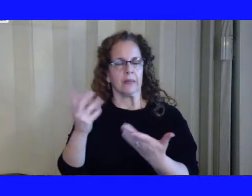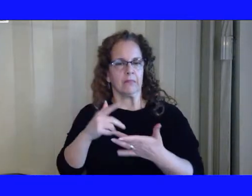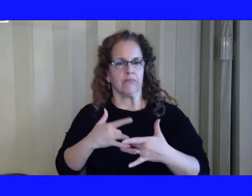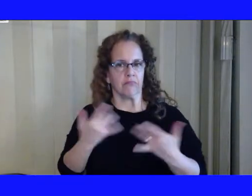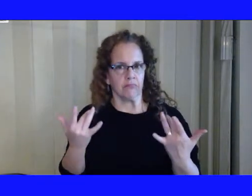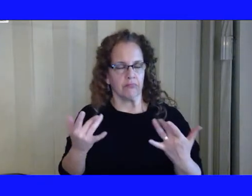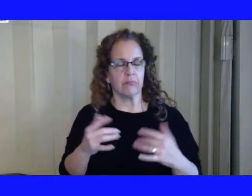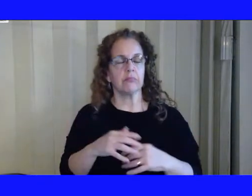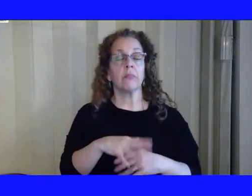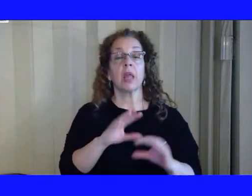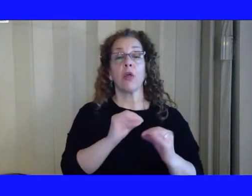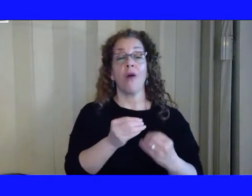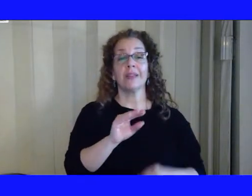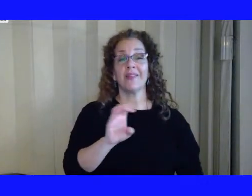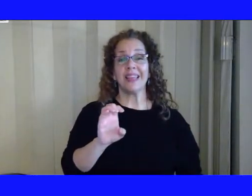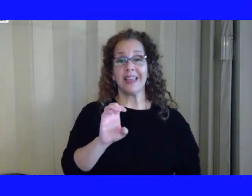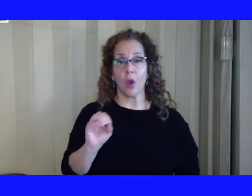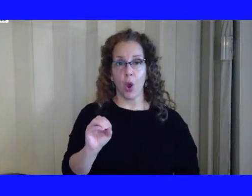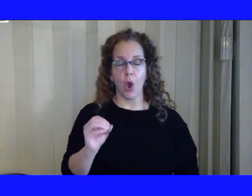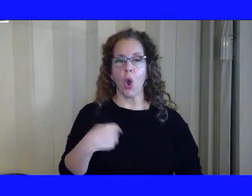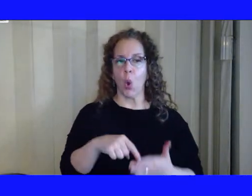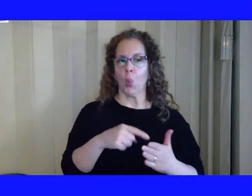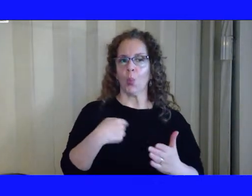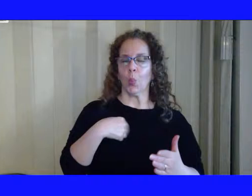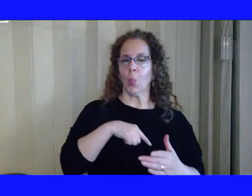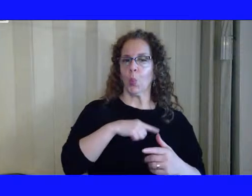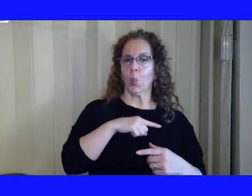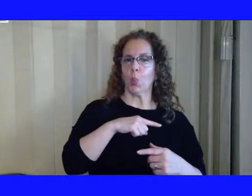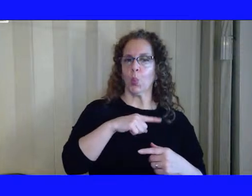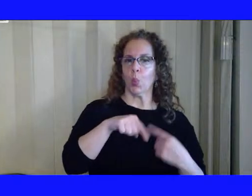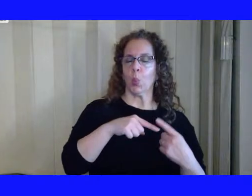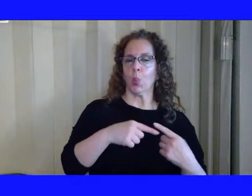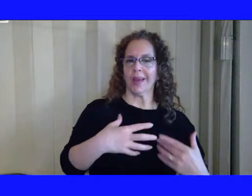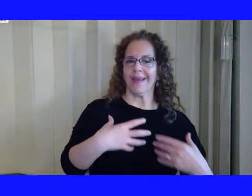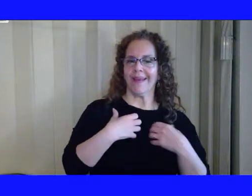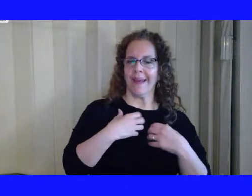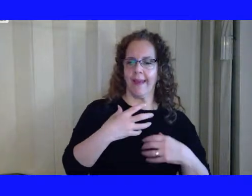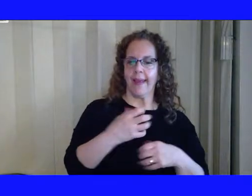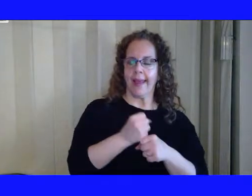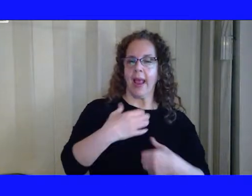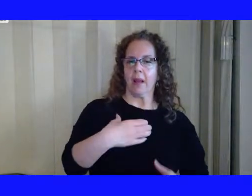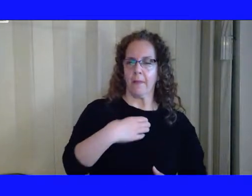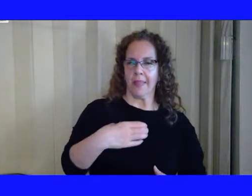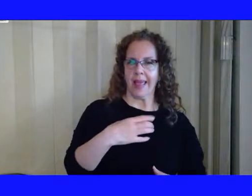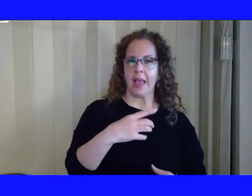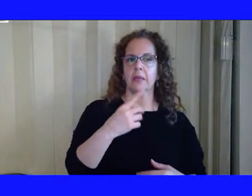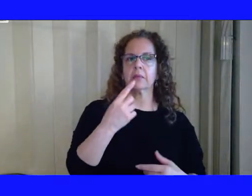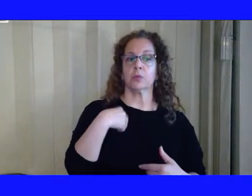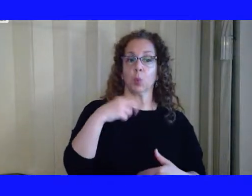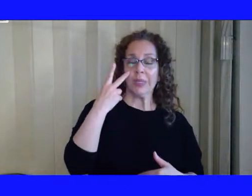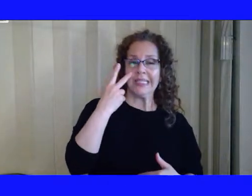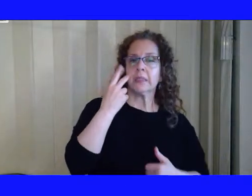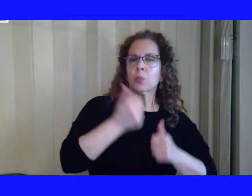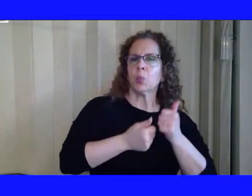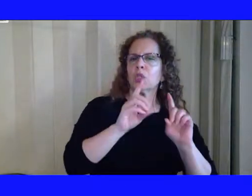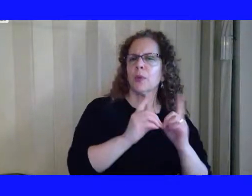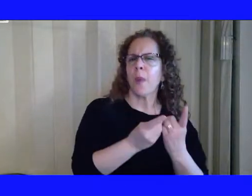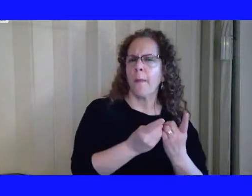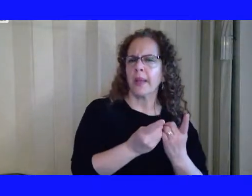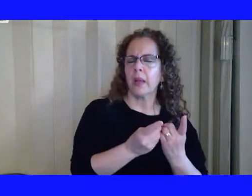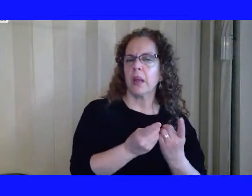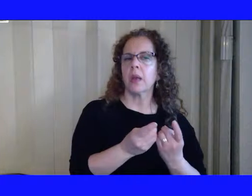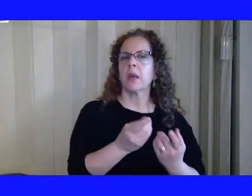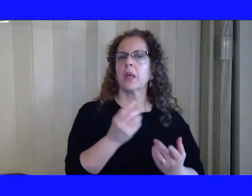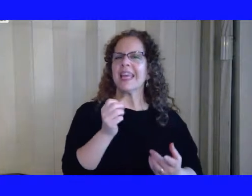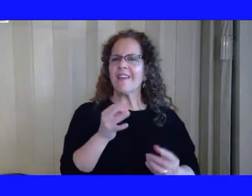they want. They know that EEO has to investigate. So it really becomes an avenue for people to feel that they have a